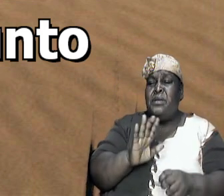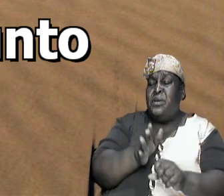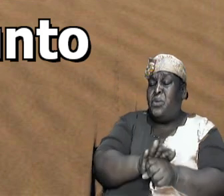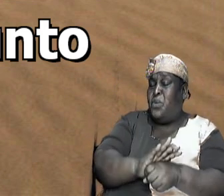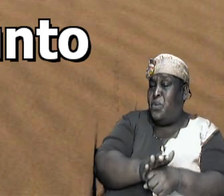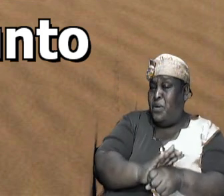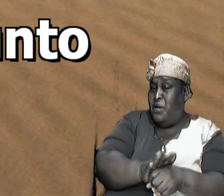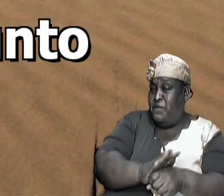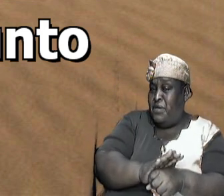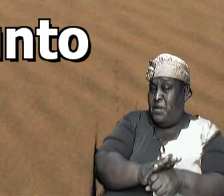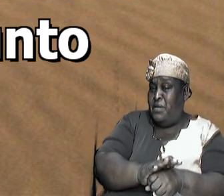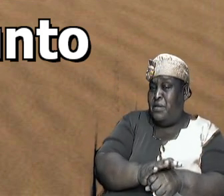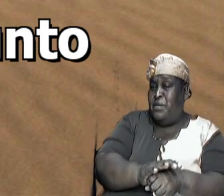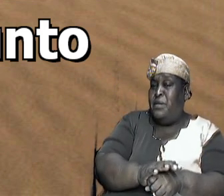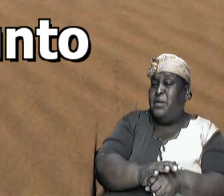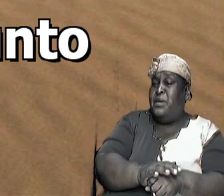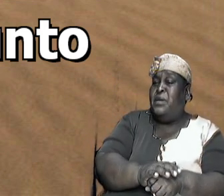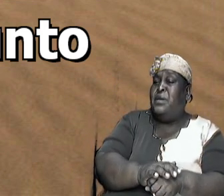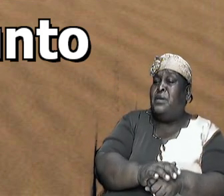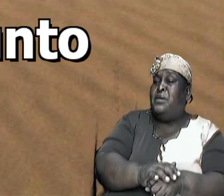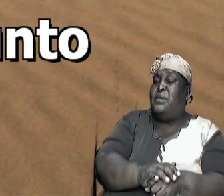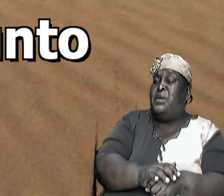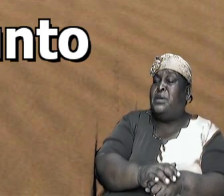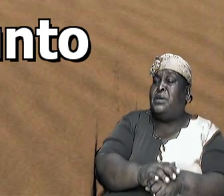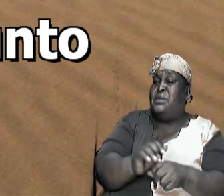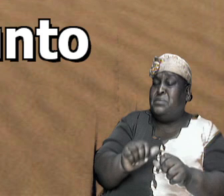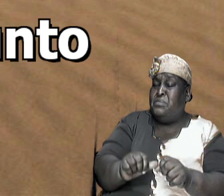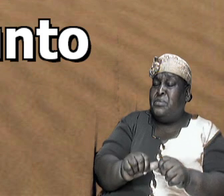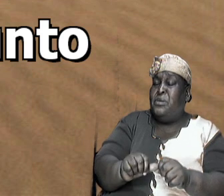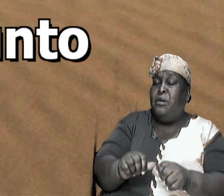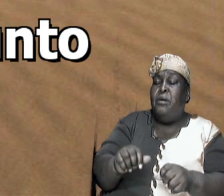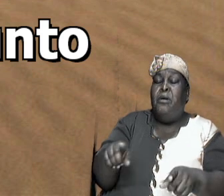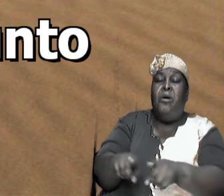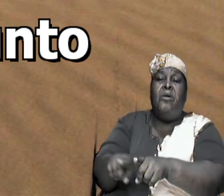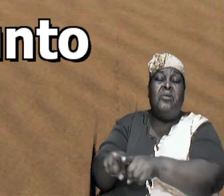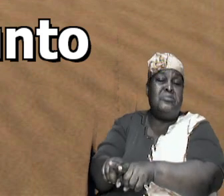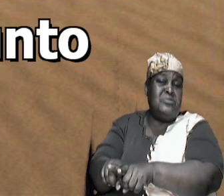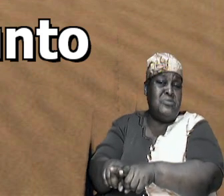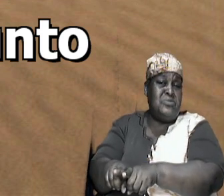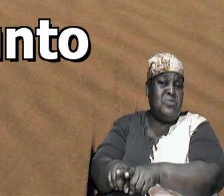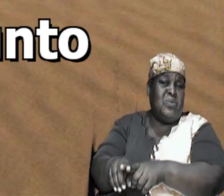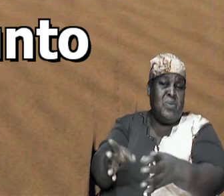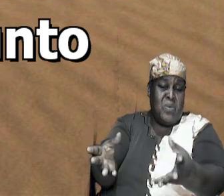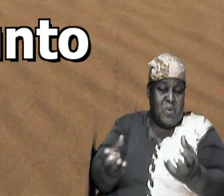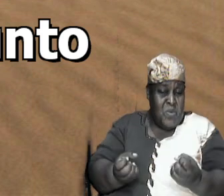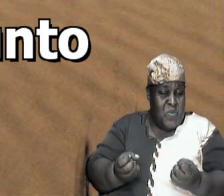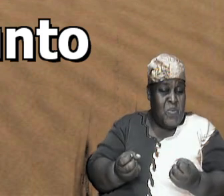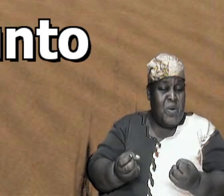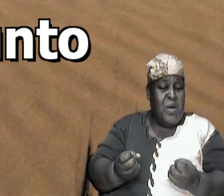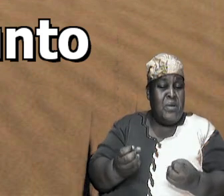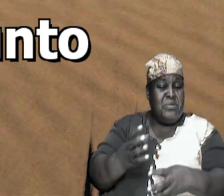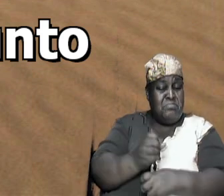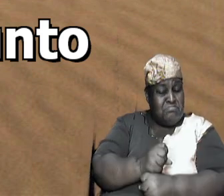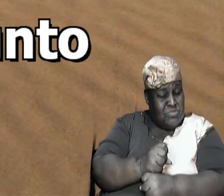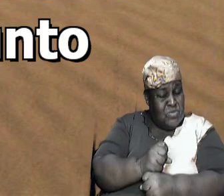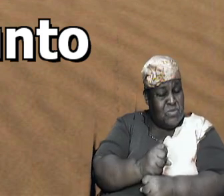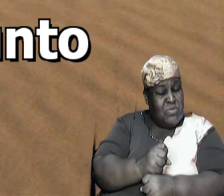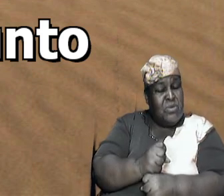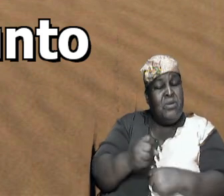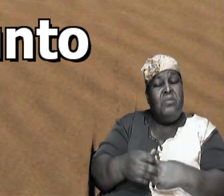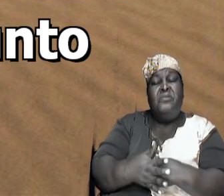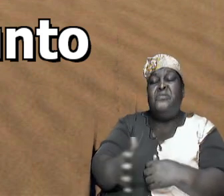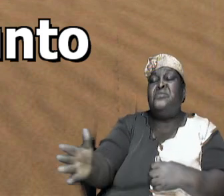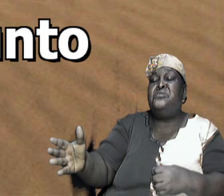around and still is around was also designed to pull us away from God. So here, Barnabas